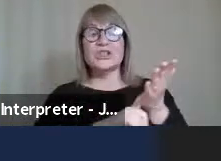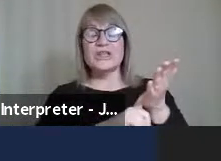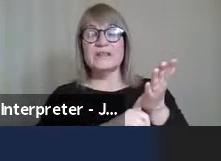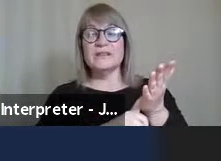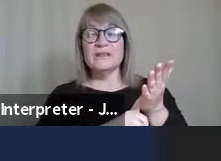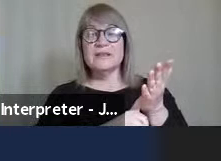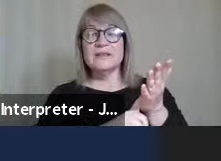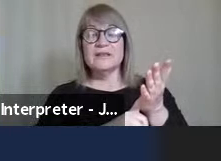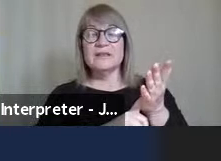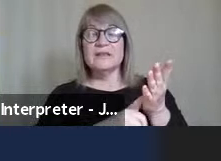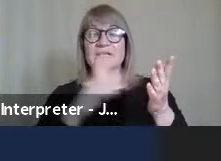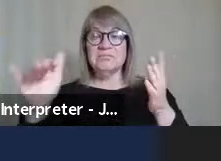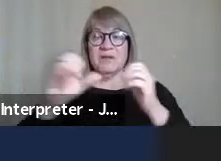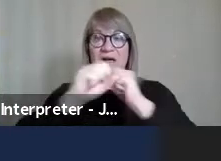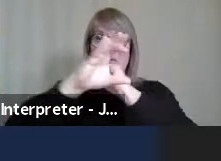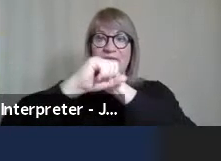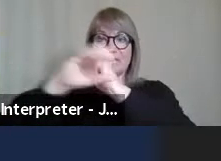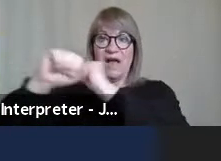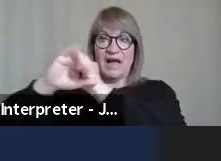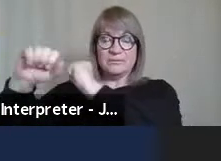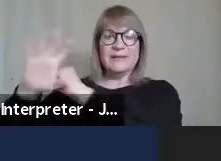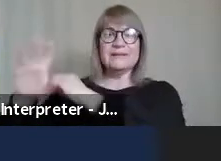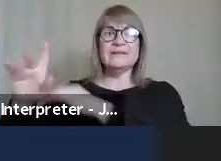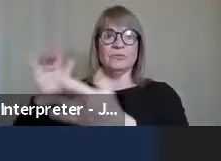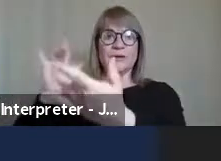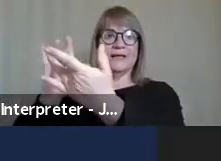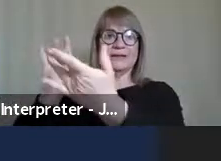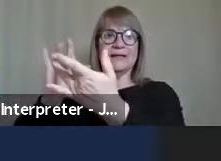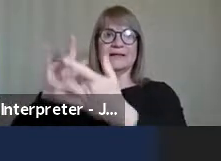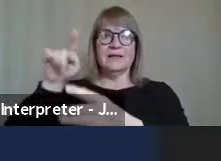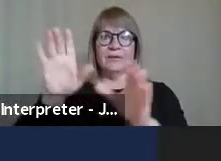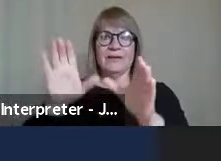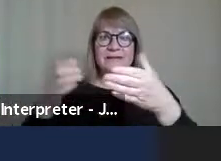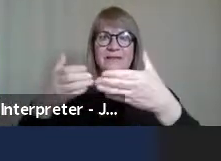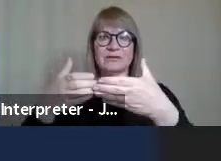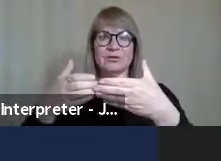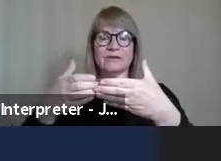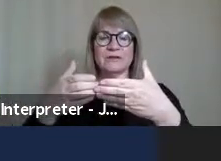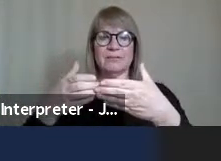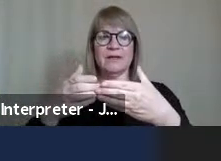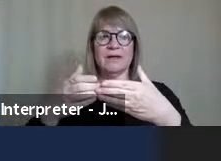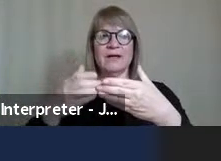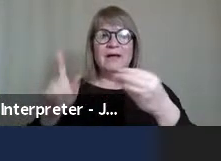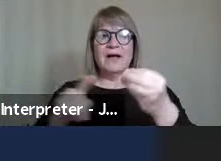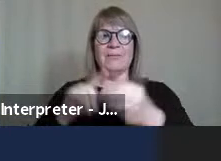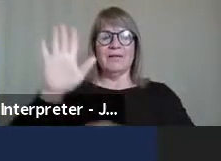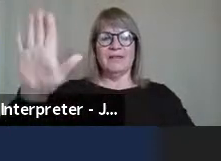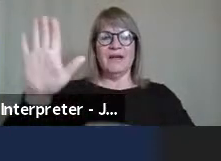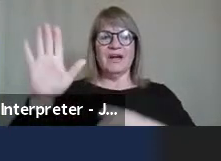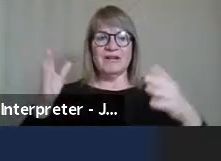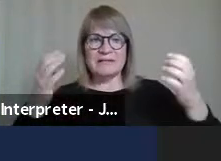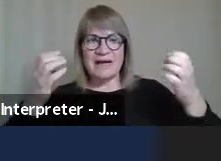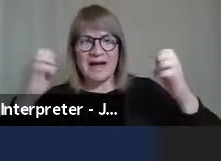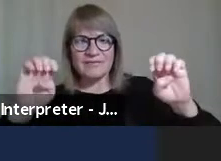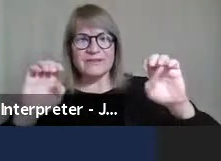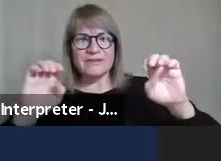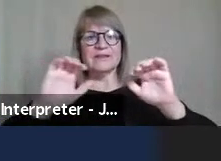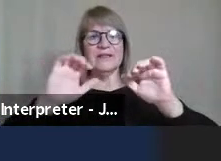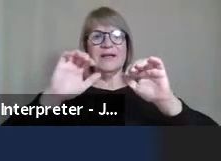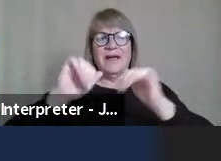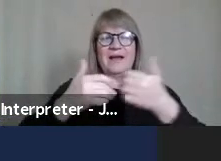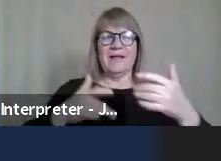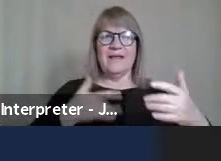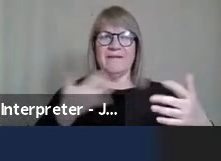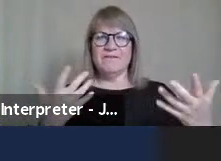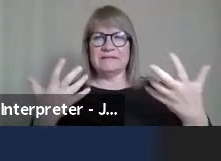pr that went out we made contact with this consortium about your about their efforts and the way in which there's a synergy